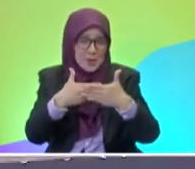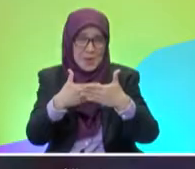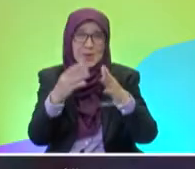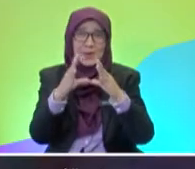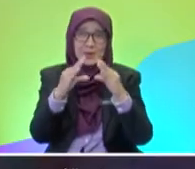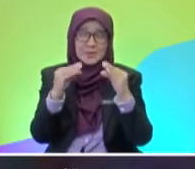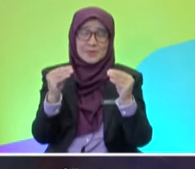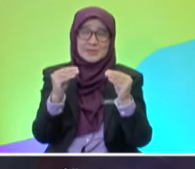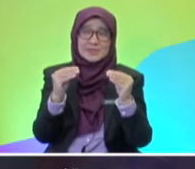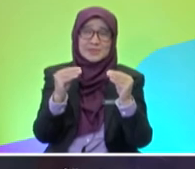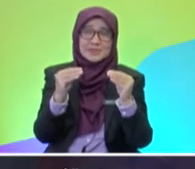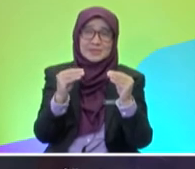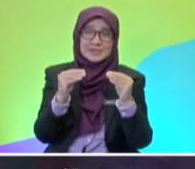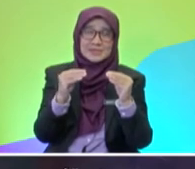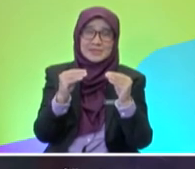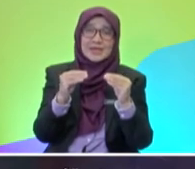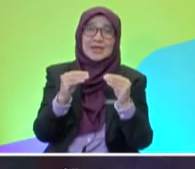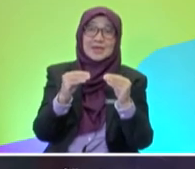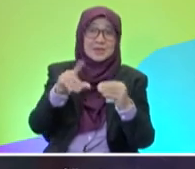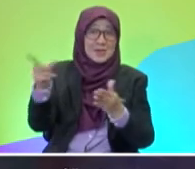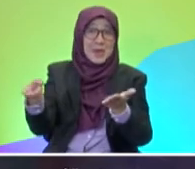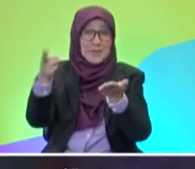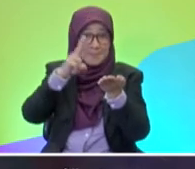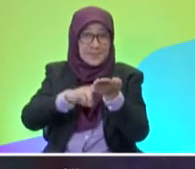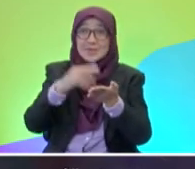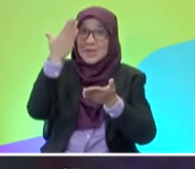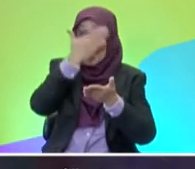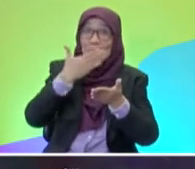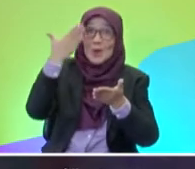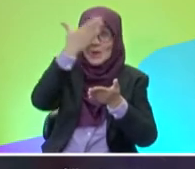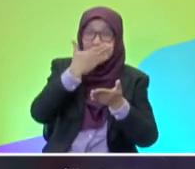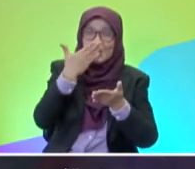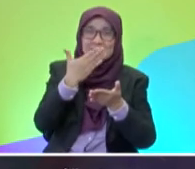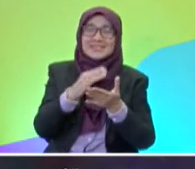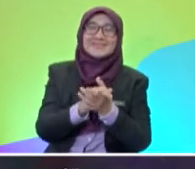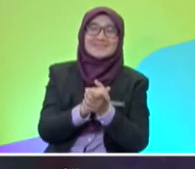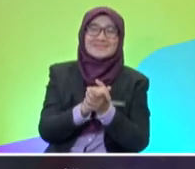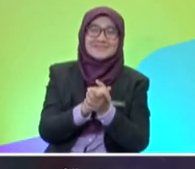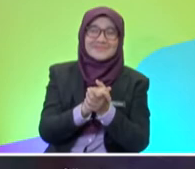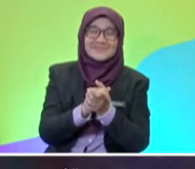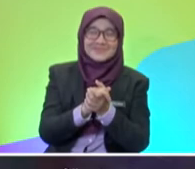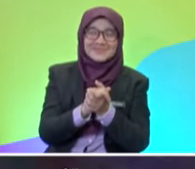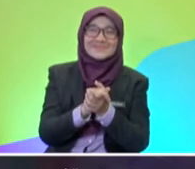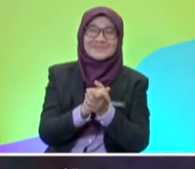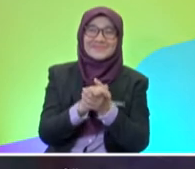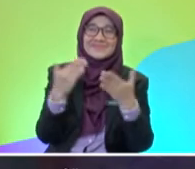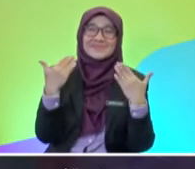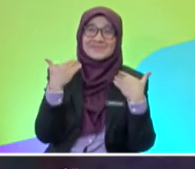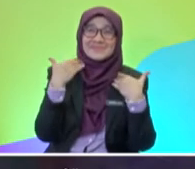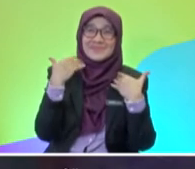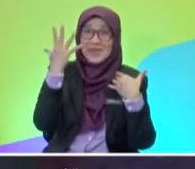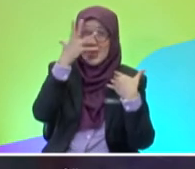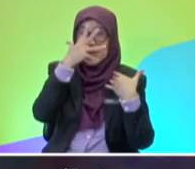paste the face of the caterpillar. Face. That's such a cute caterpillar face I have here.